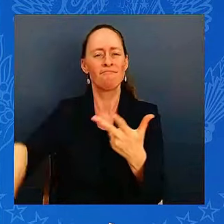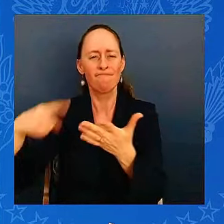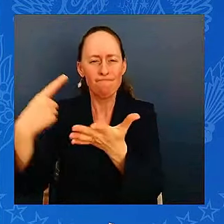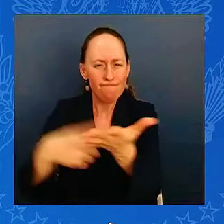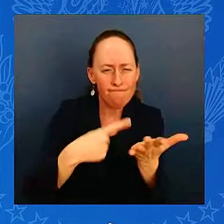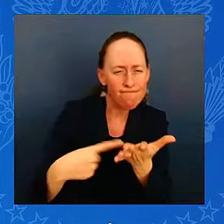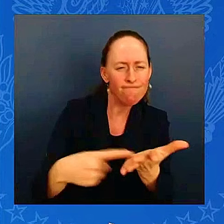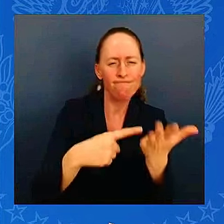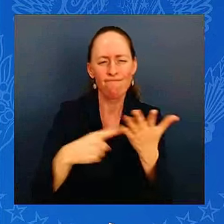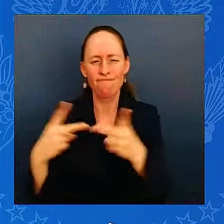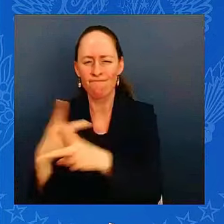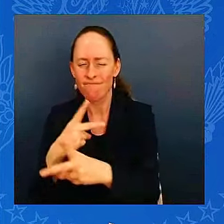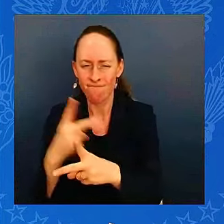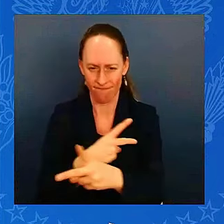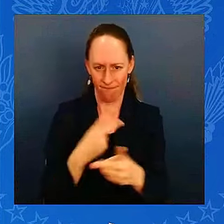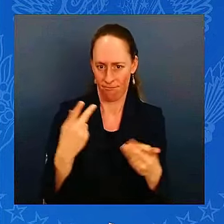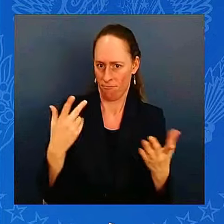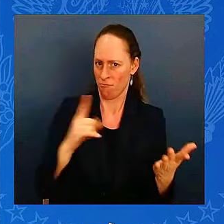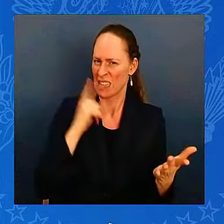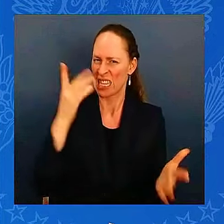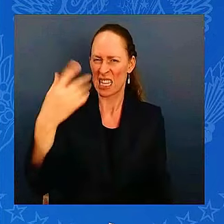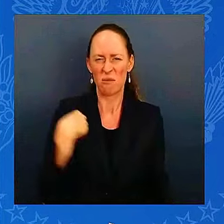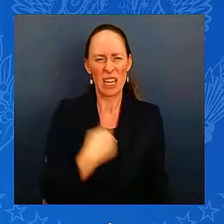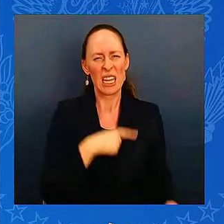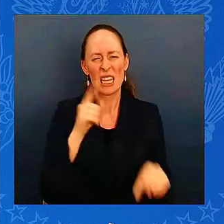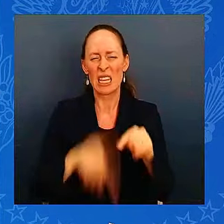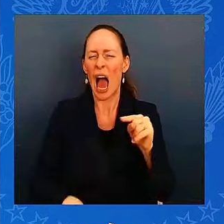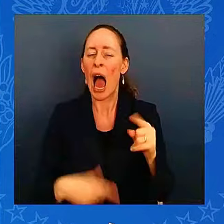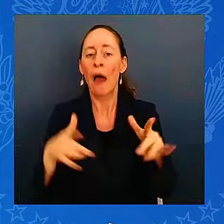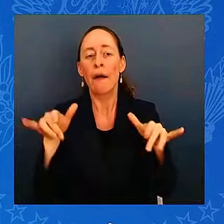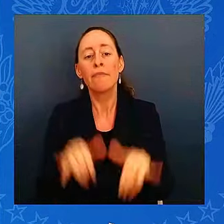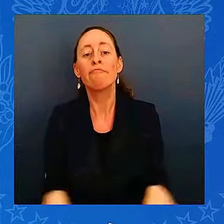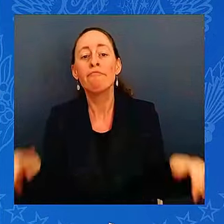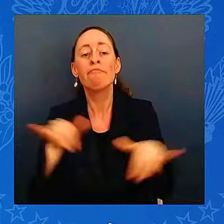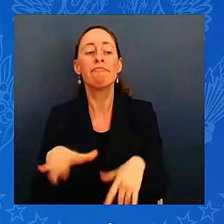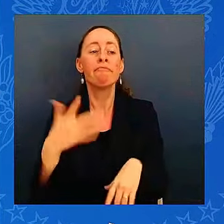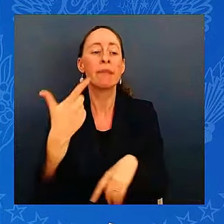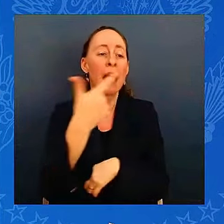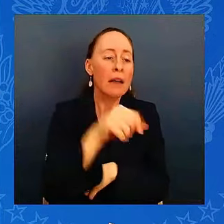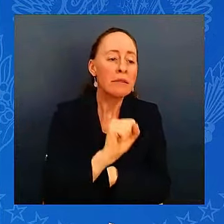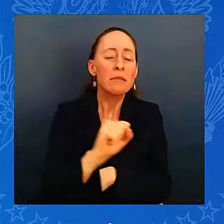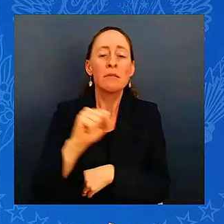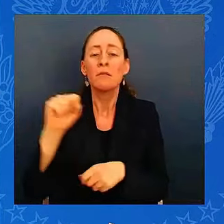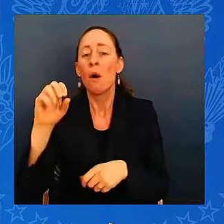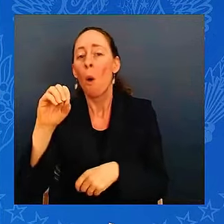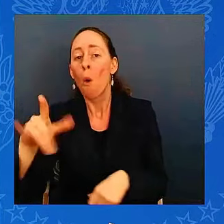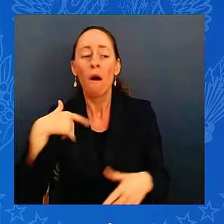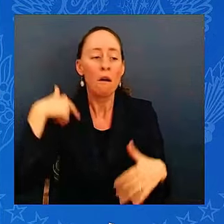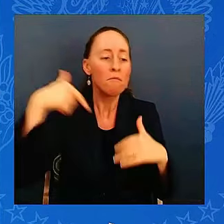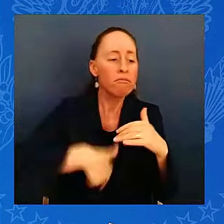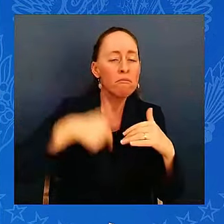fuels. They need to lead the clean energy future. I had a discussion with the president of Kenya, whom I hosted in a state